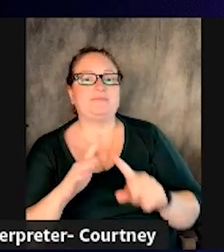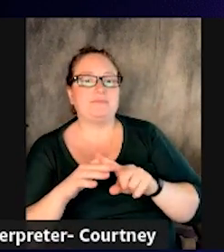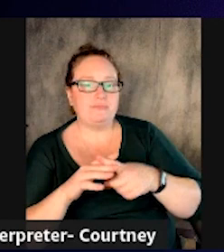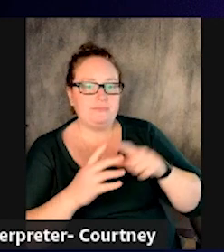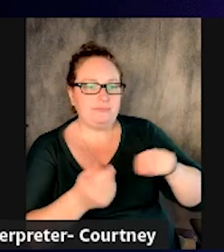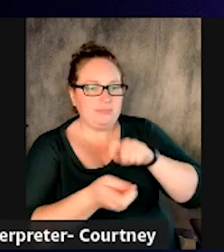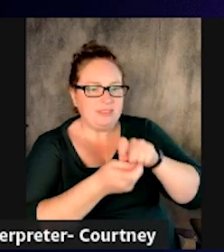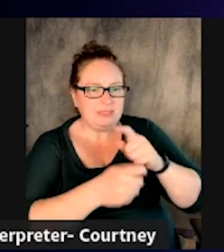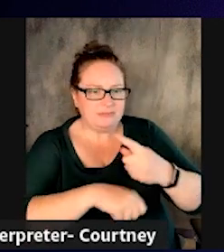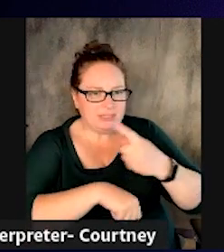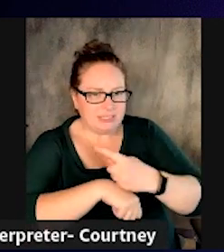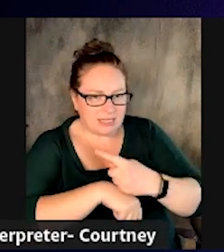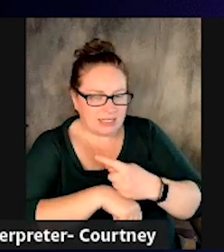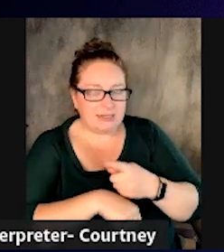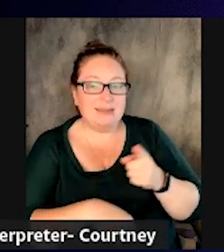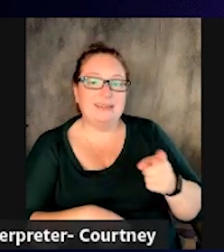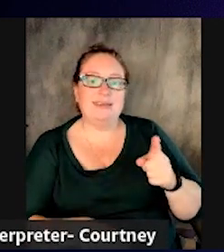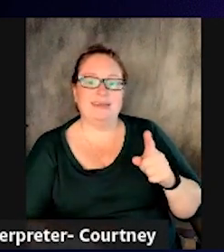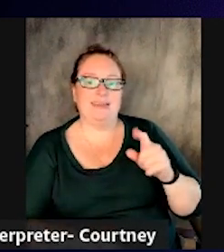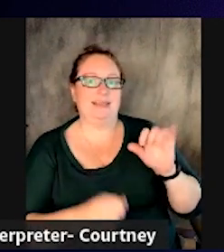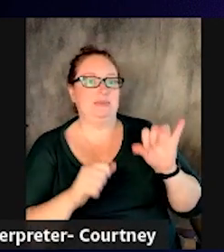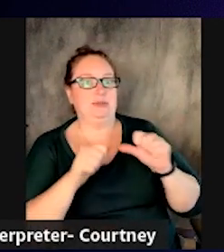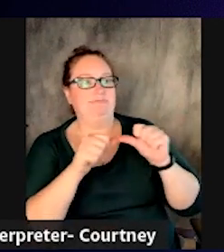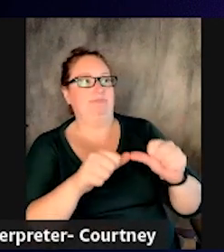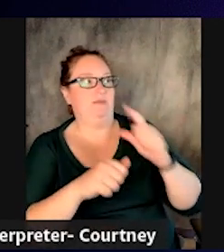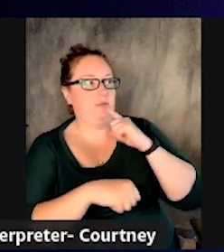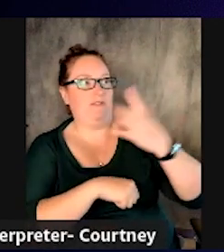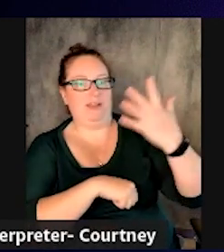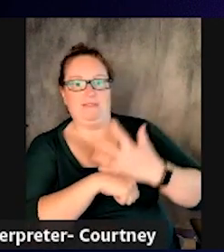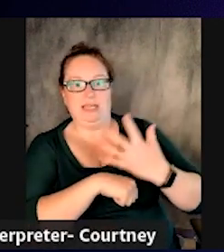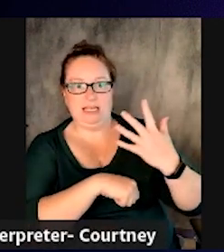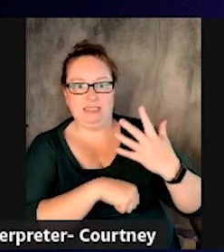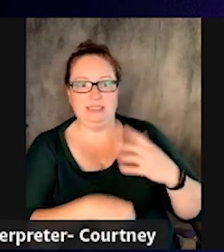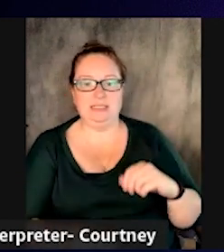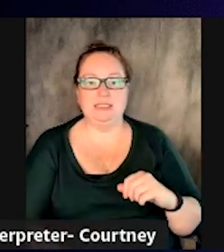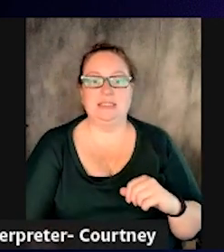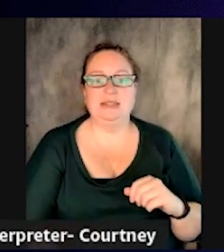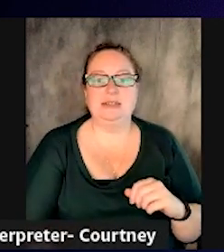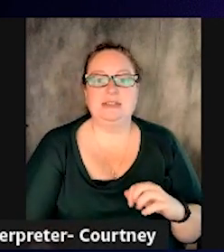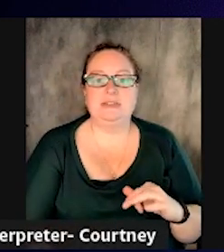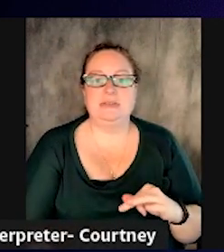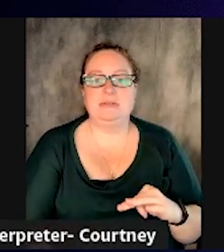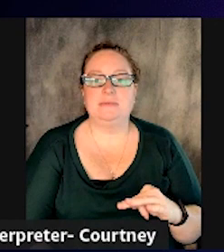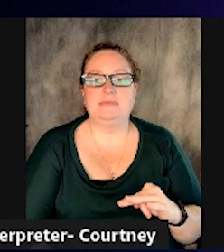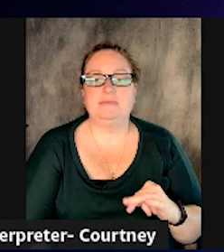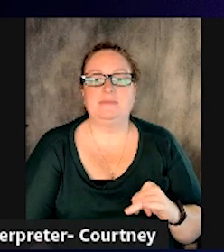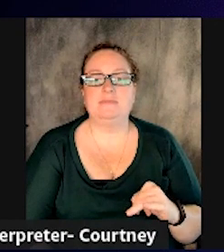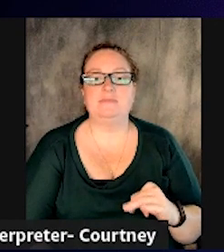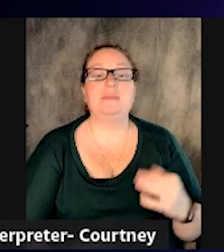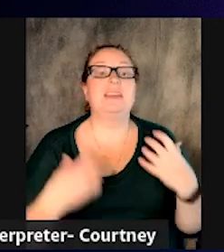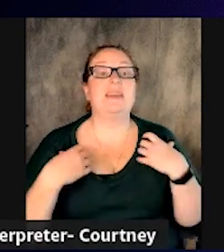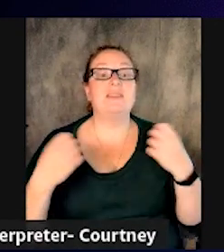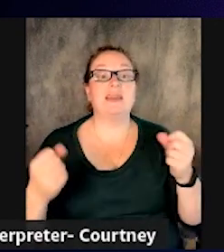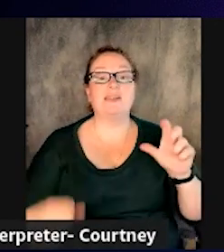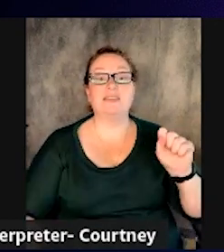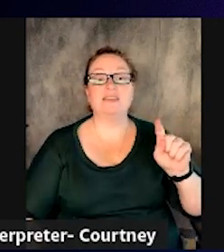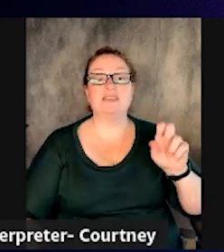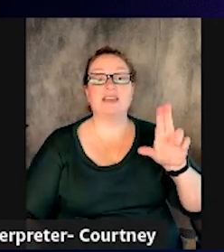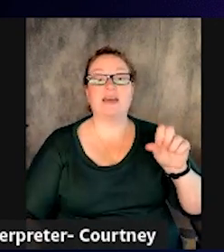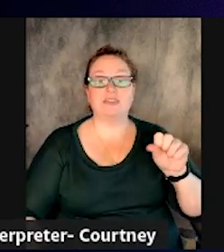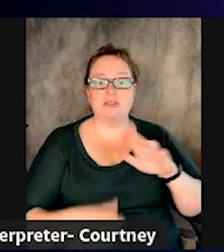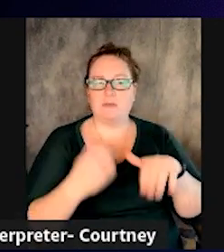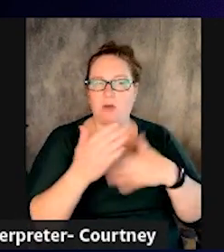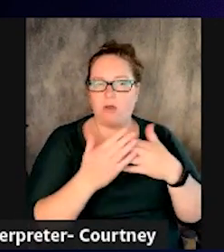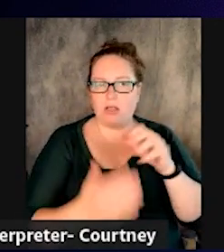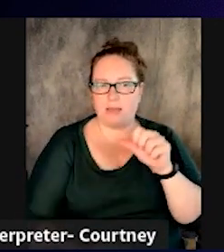date. This wave has been going on for 5 days. And I have the health status of all of the applications